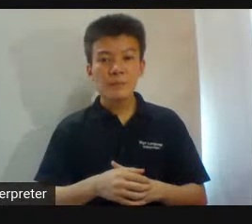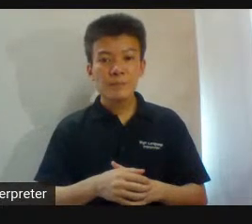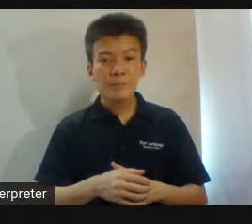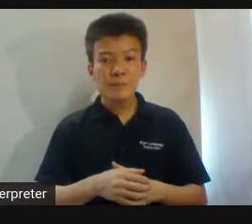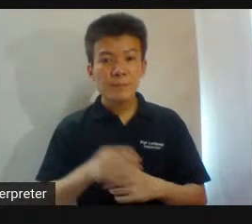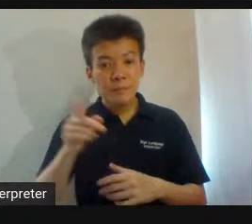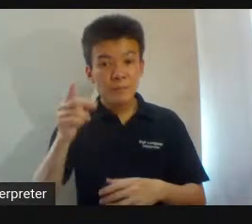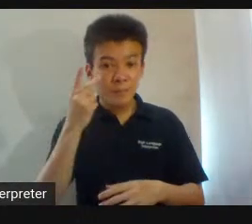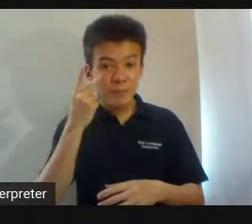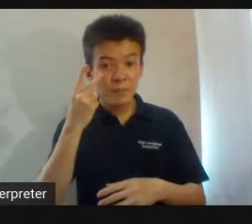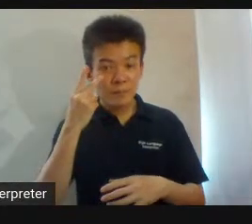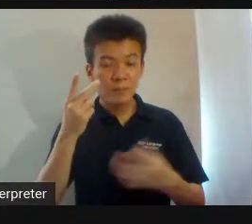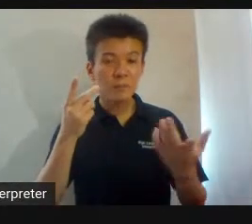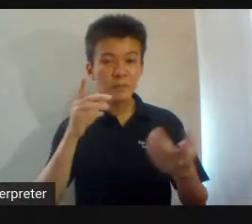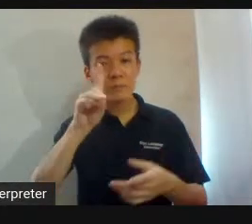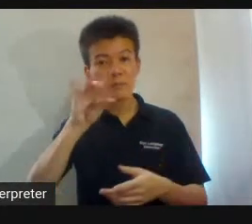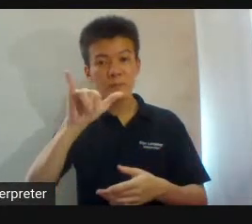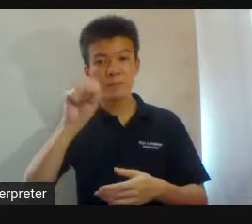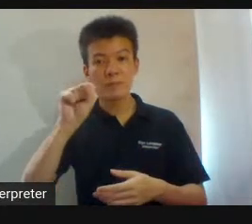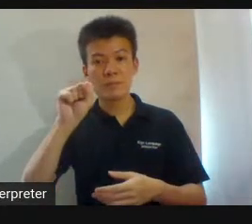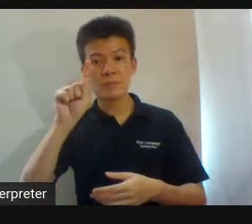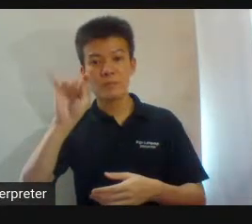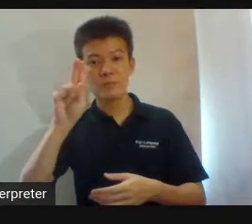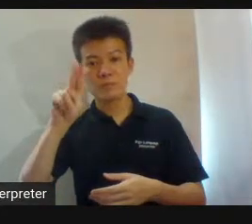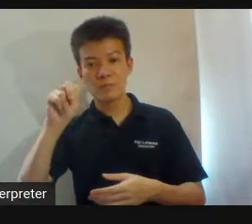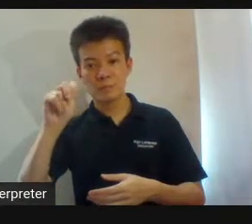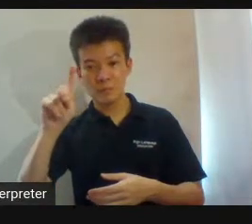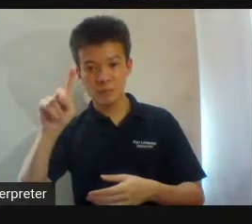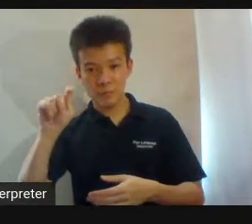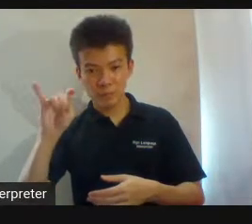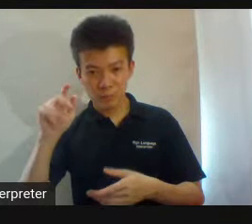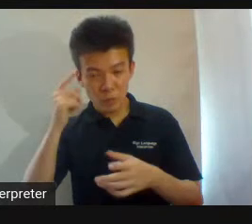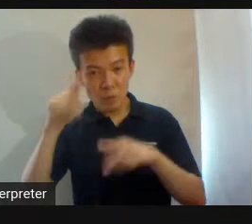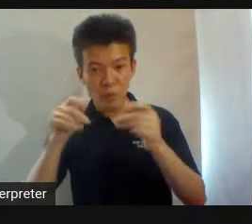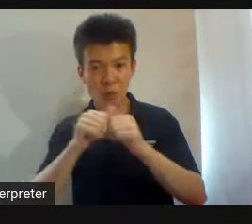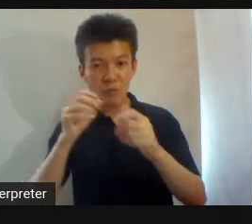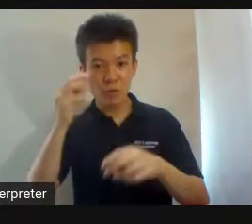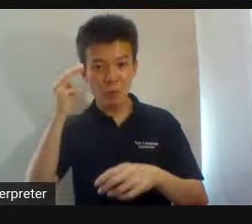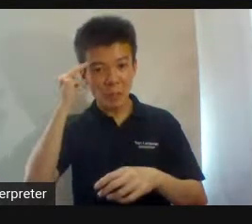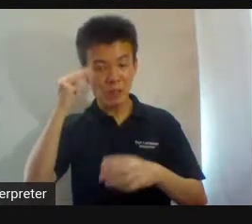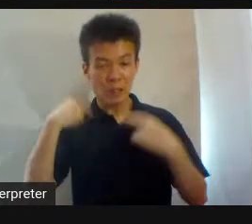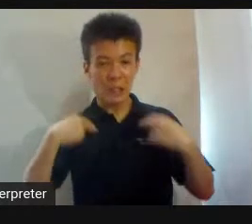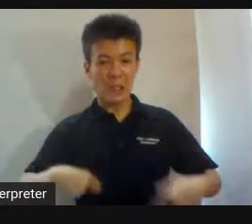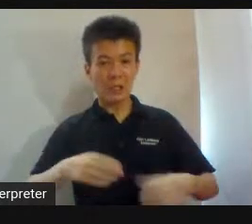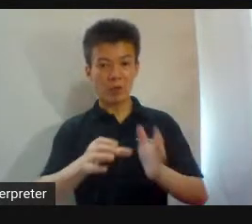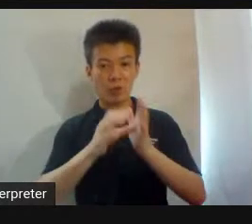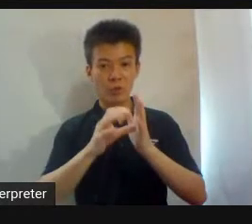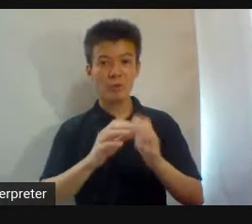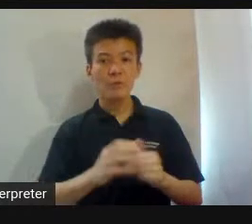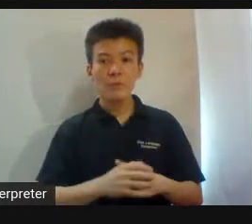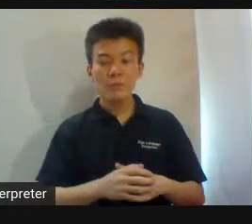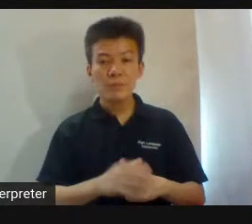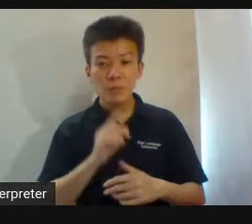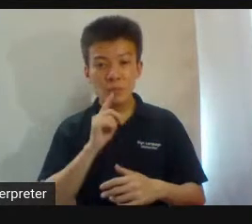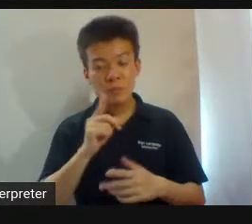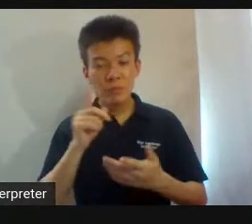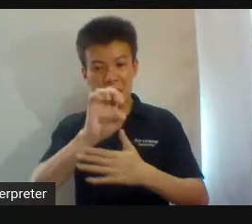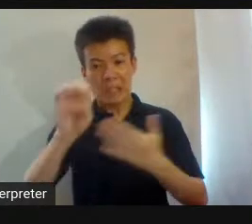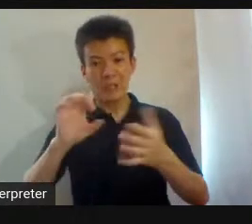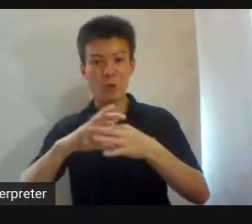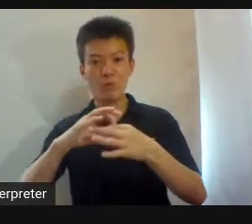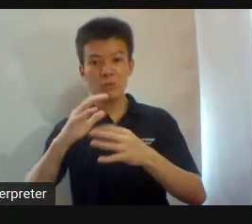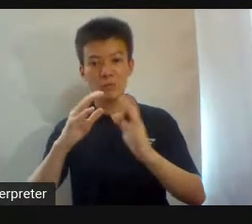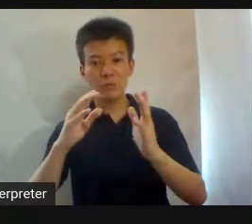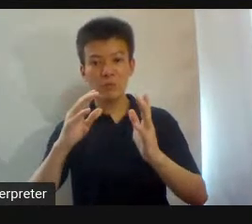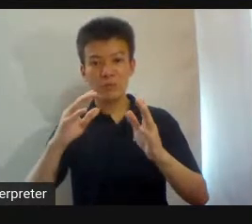he saw the dysfunction. He saw a lot of dysfunction with people who have mental health conditions. It was really the at the end of the scale,